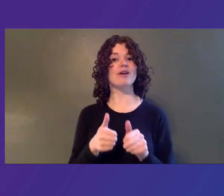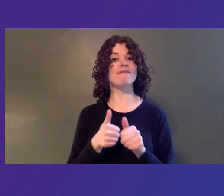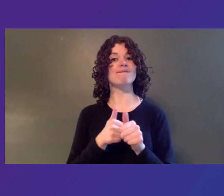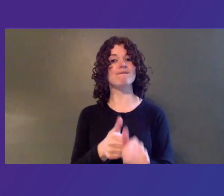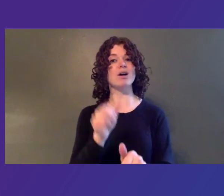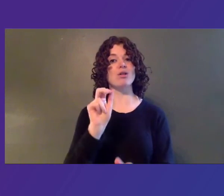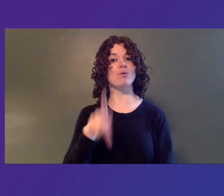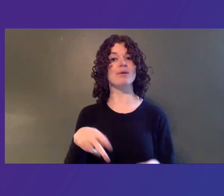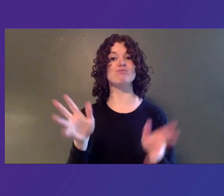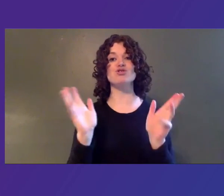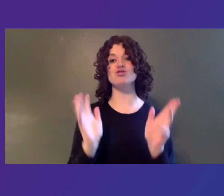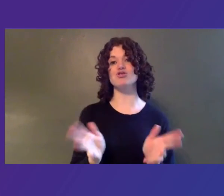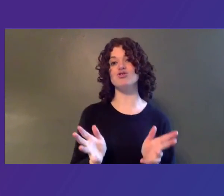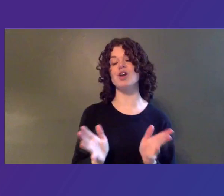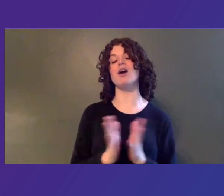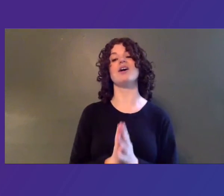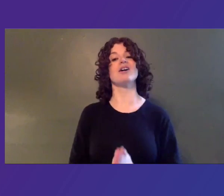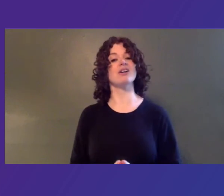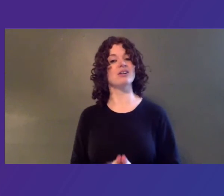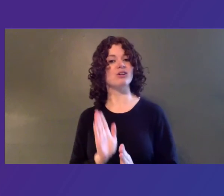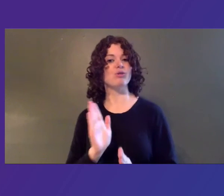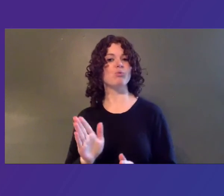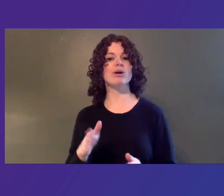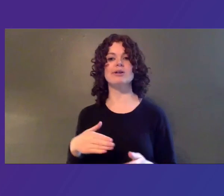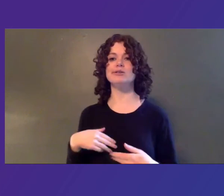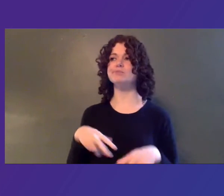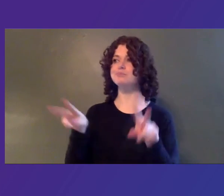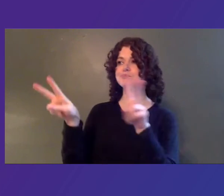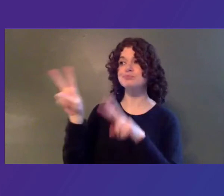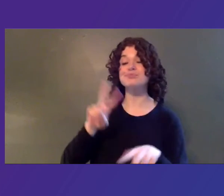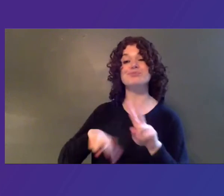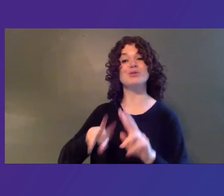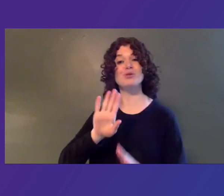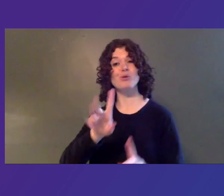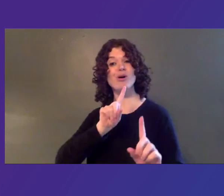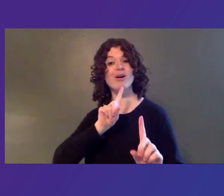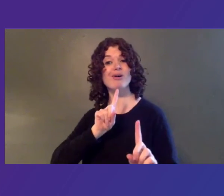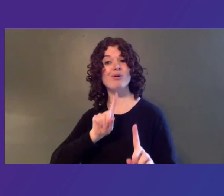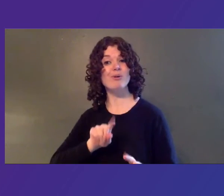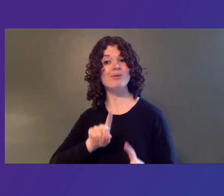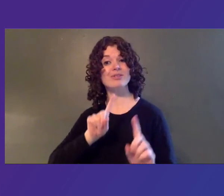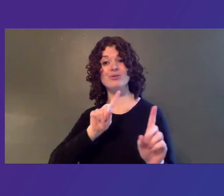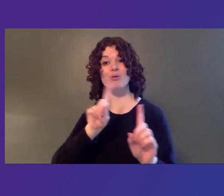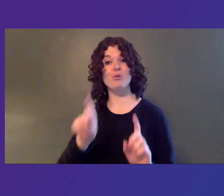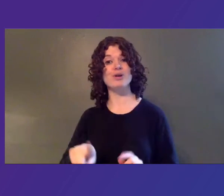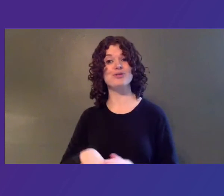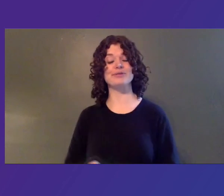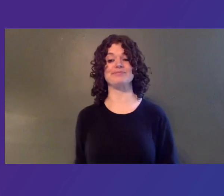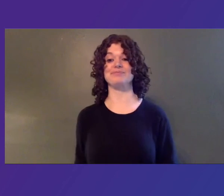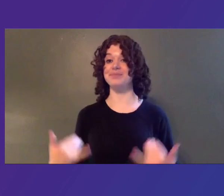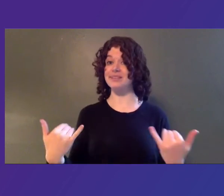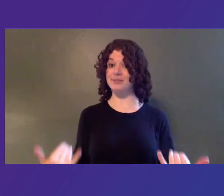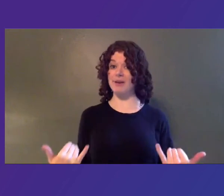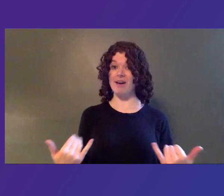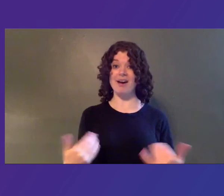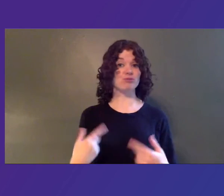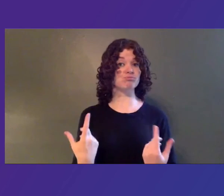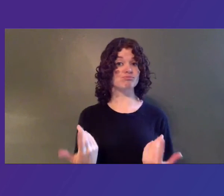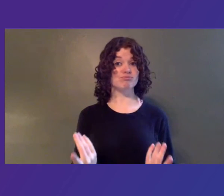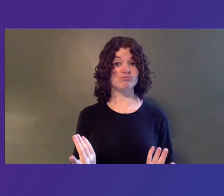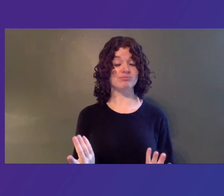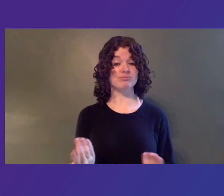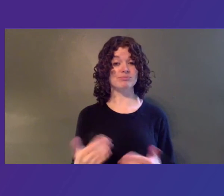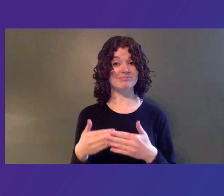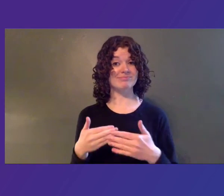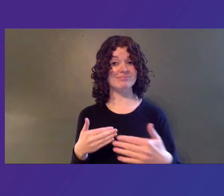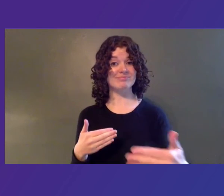up the conversation. So what's next at this point? You can also continue to